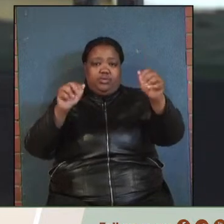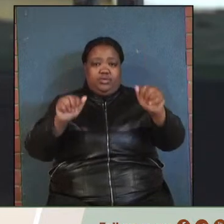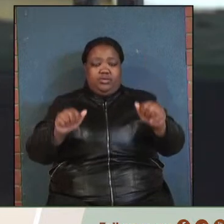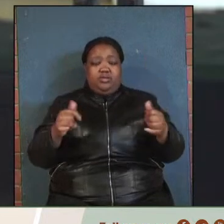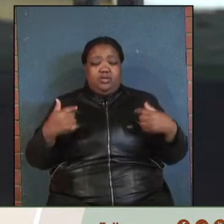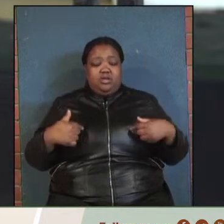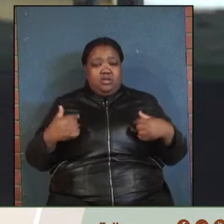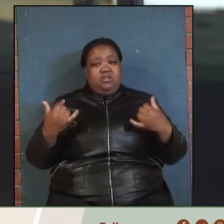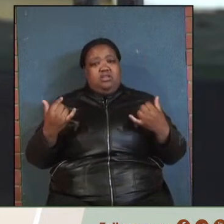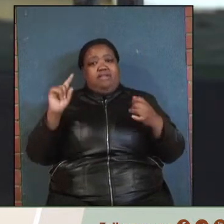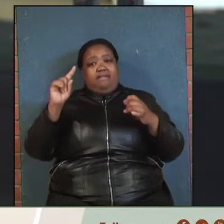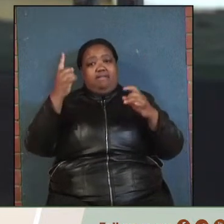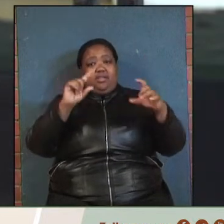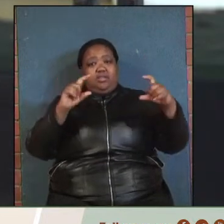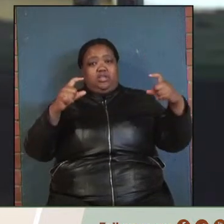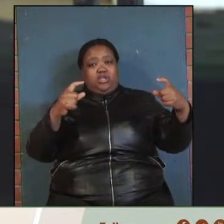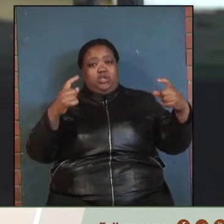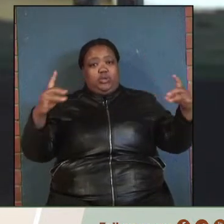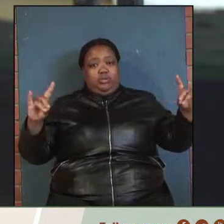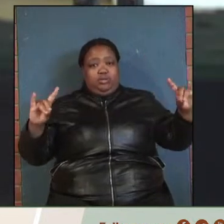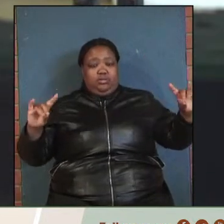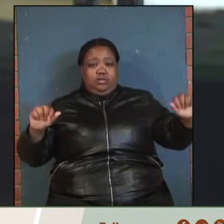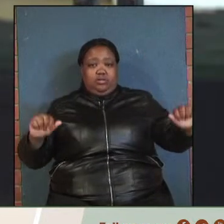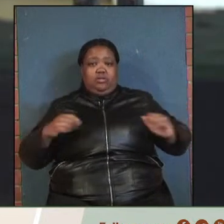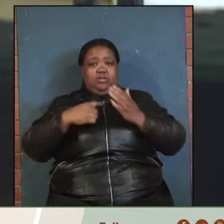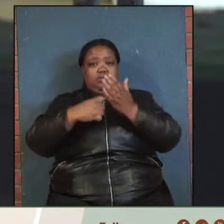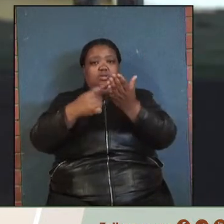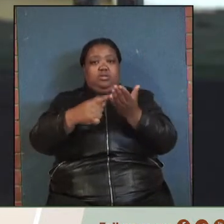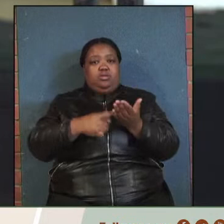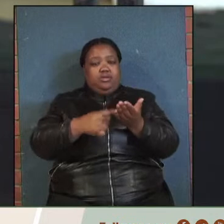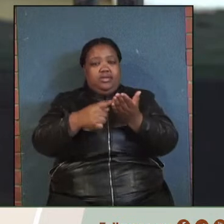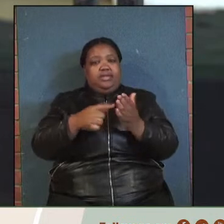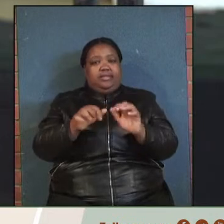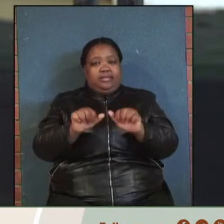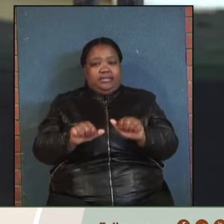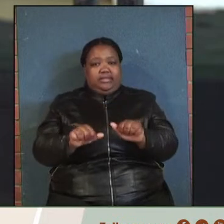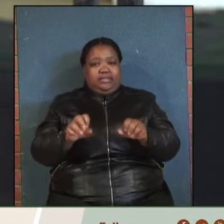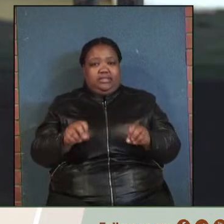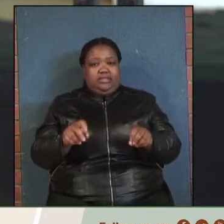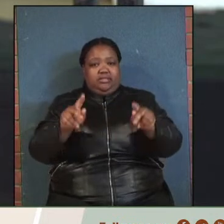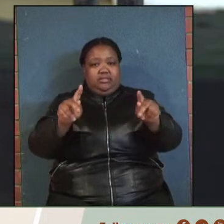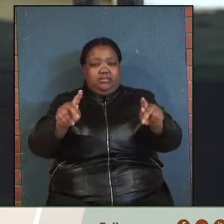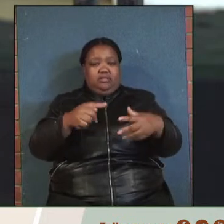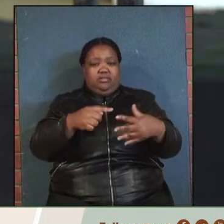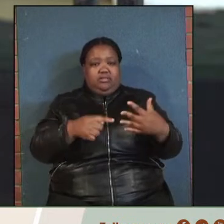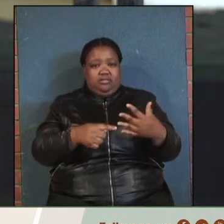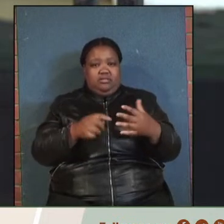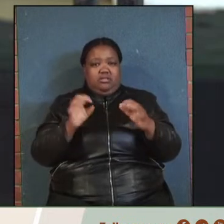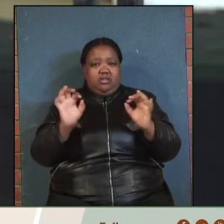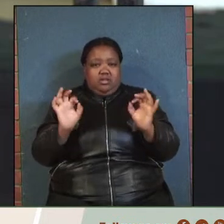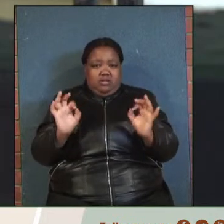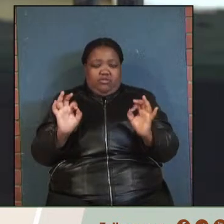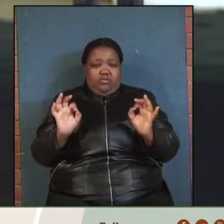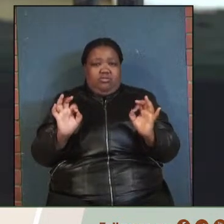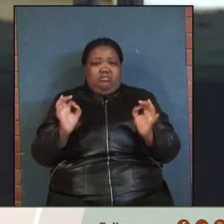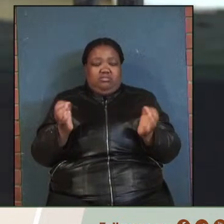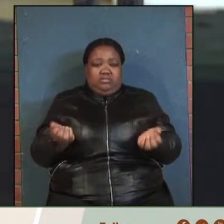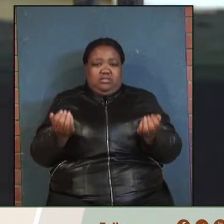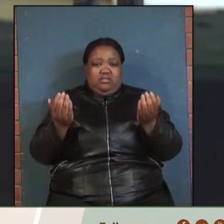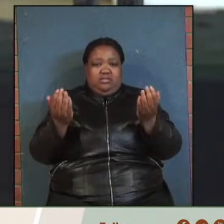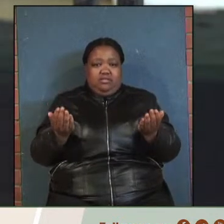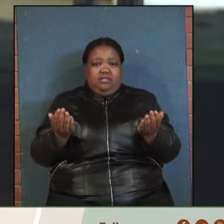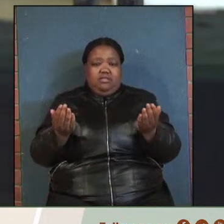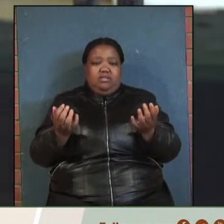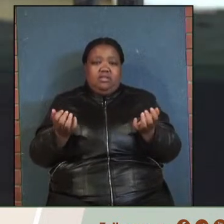first committee under the discussion of exploring the possibilities of formalizing aftercare services in public primary